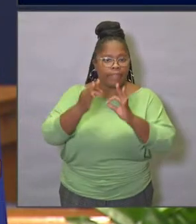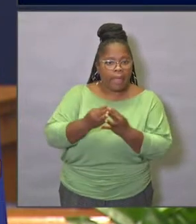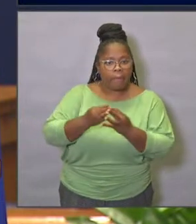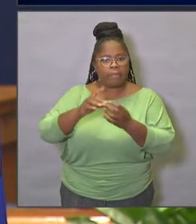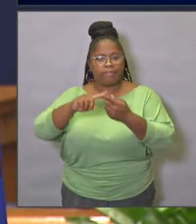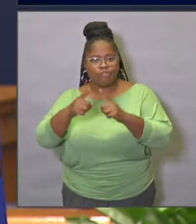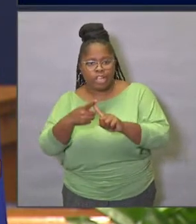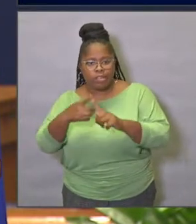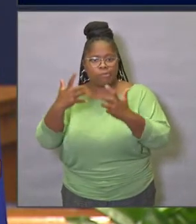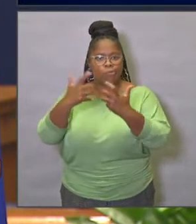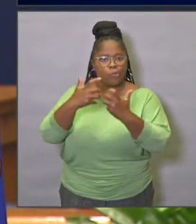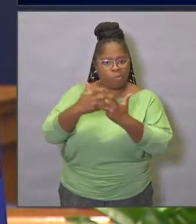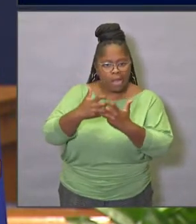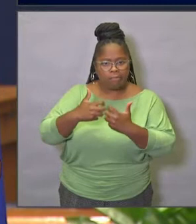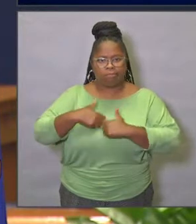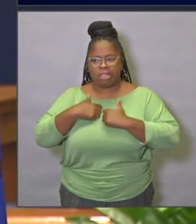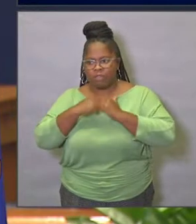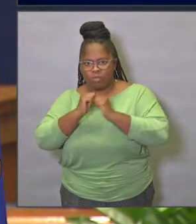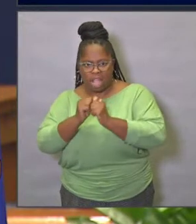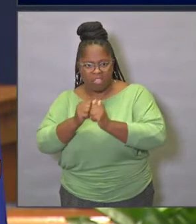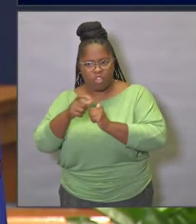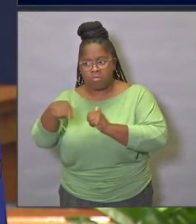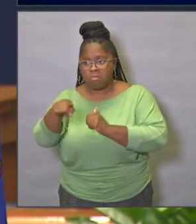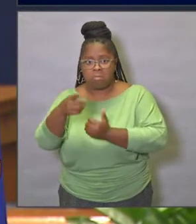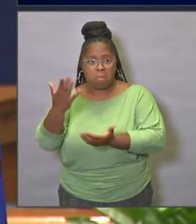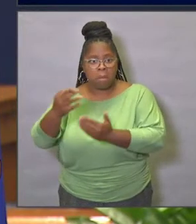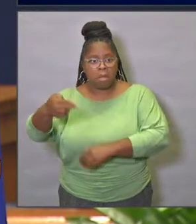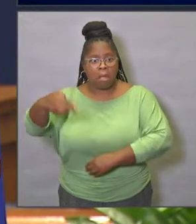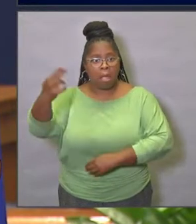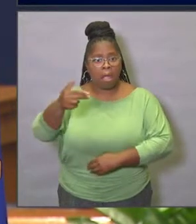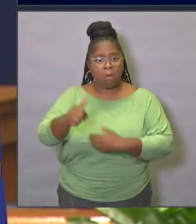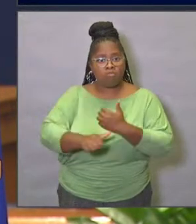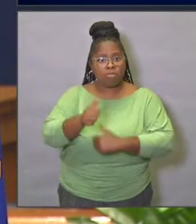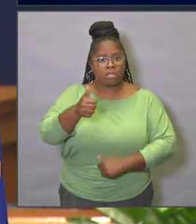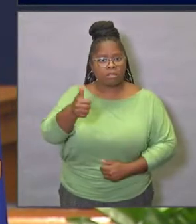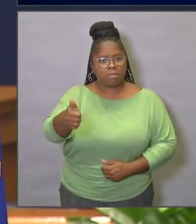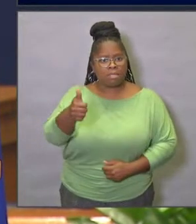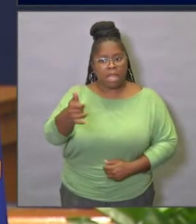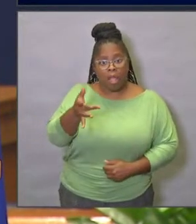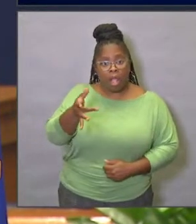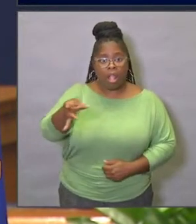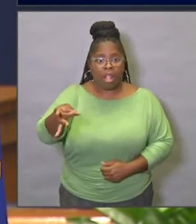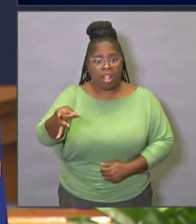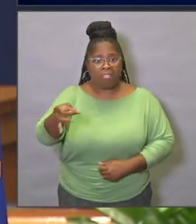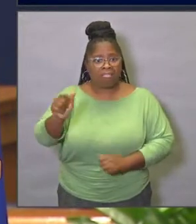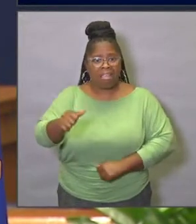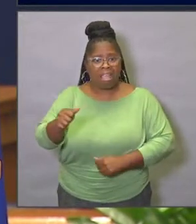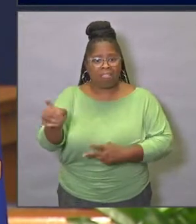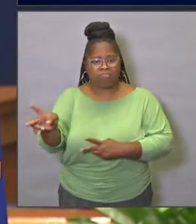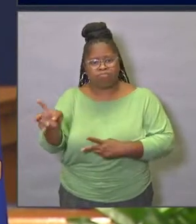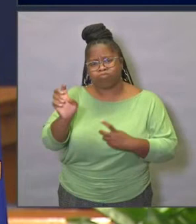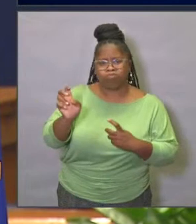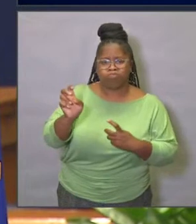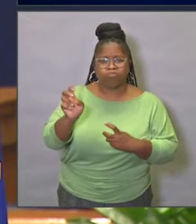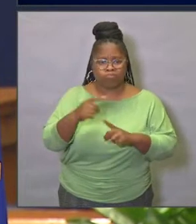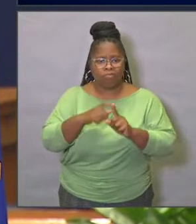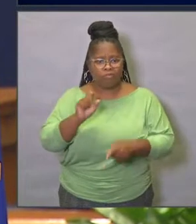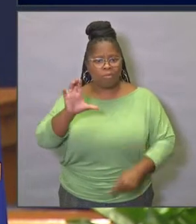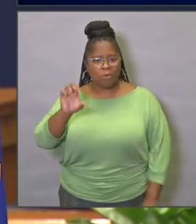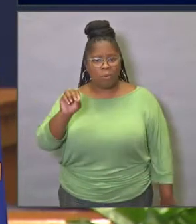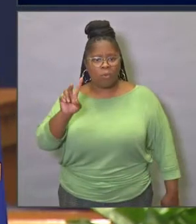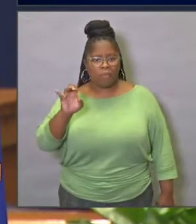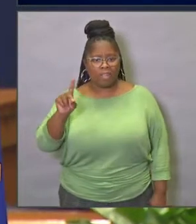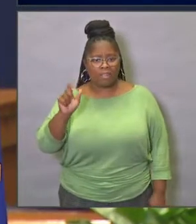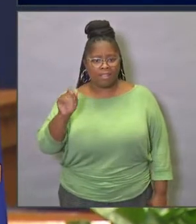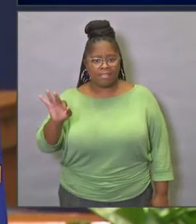people that we live with, some of whom may be at very high risk for becoming seriously ill from COVID-19.